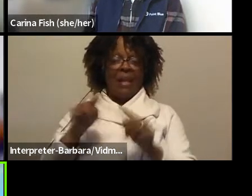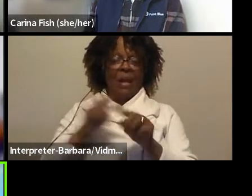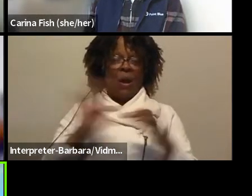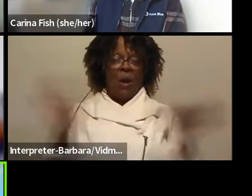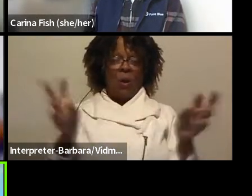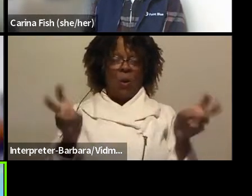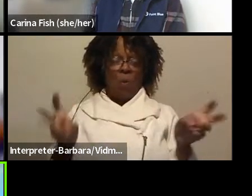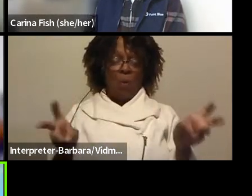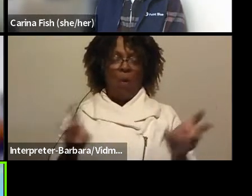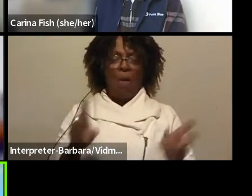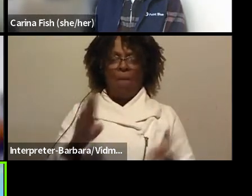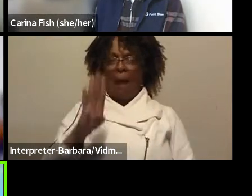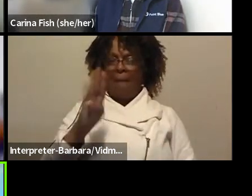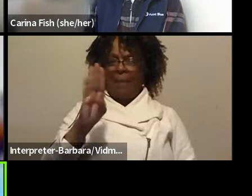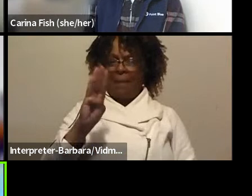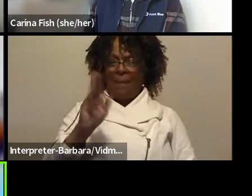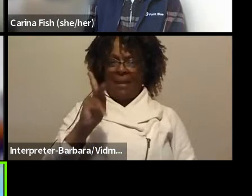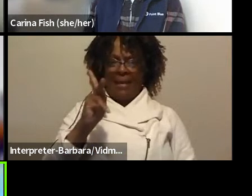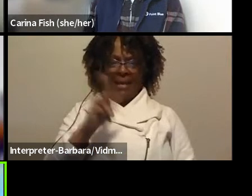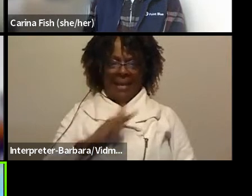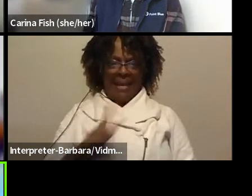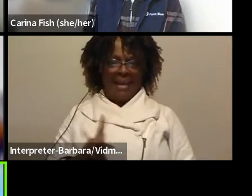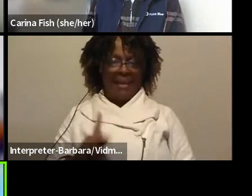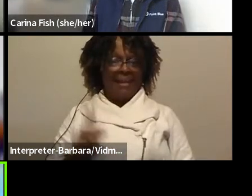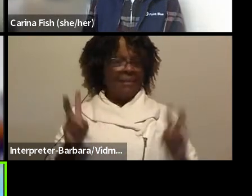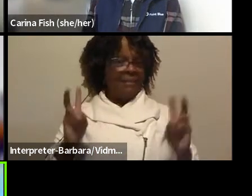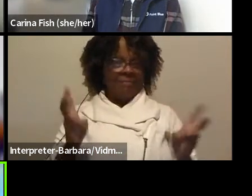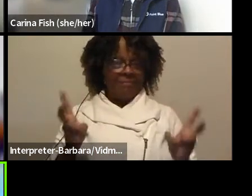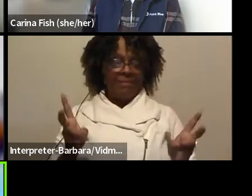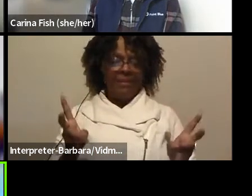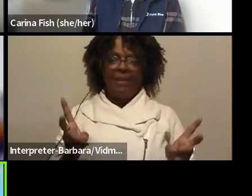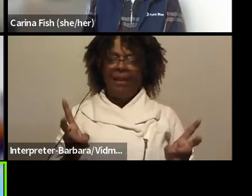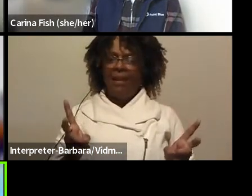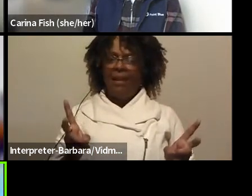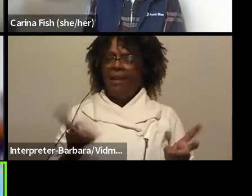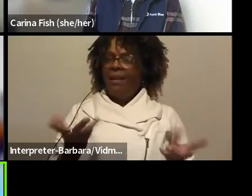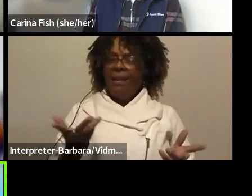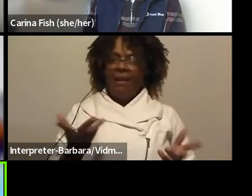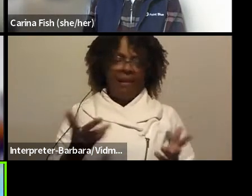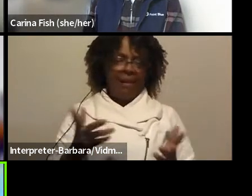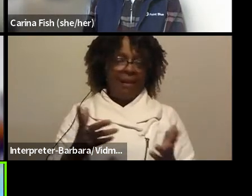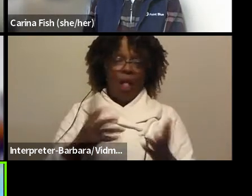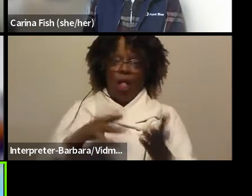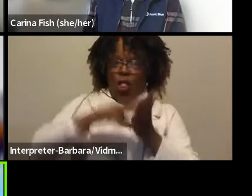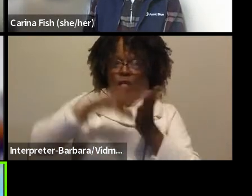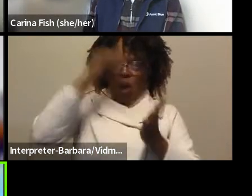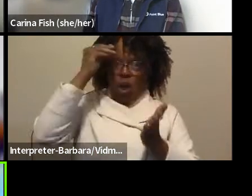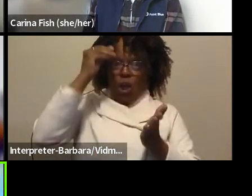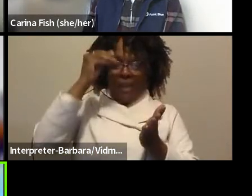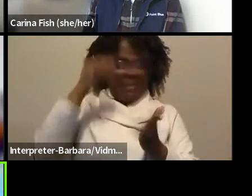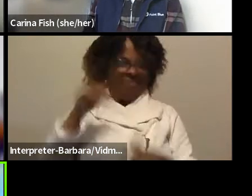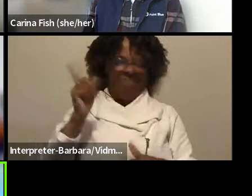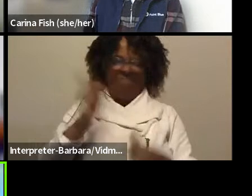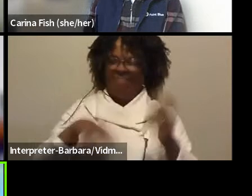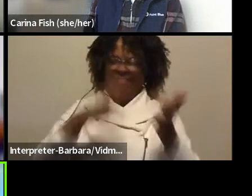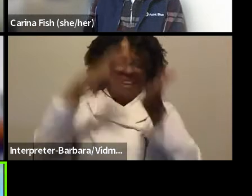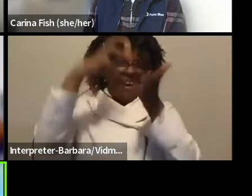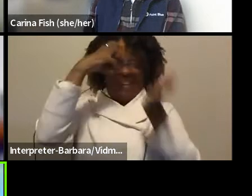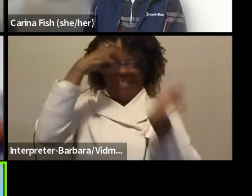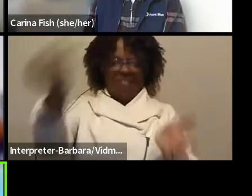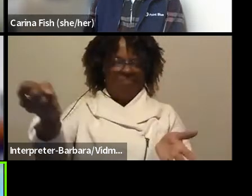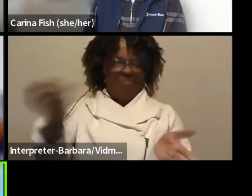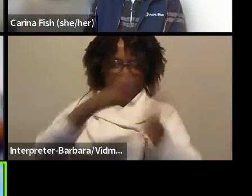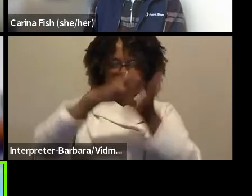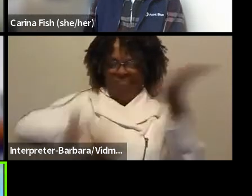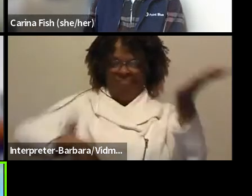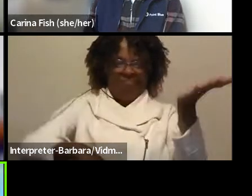about learning is that no one can take that away from you. And what you guys just said was like, we lit and there's nothing anyone